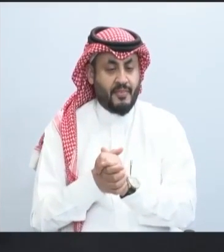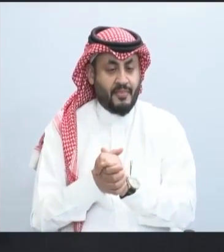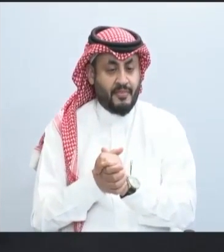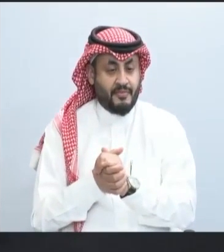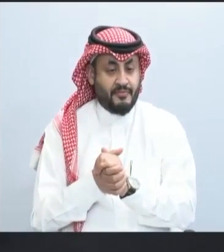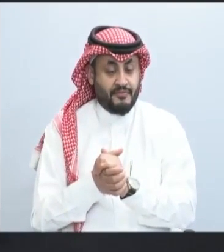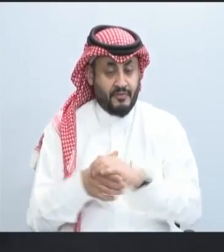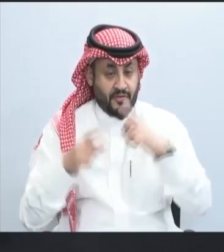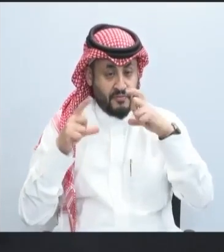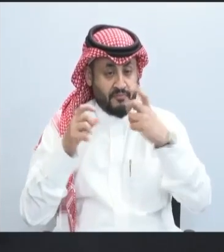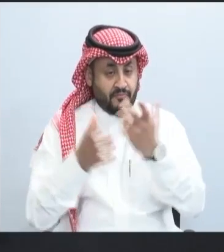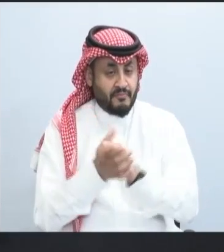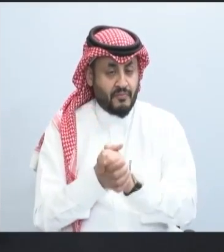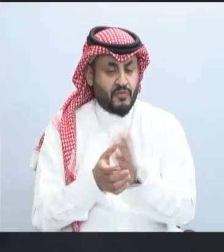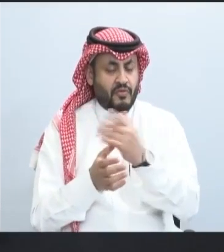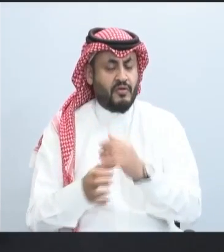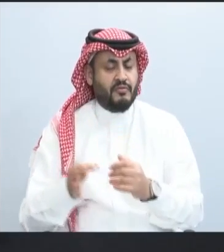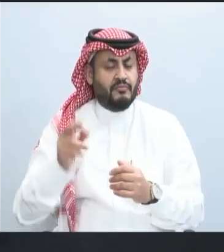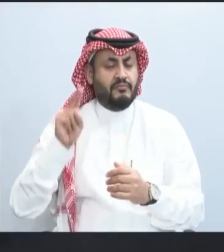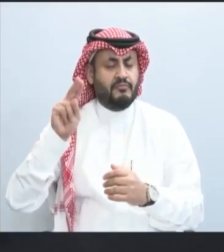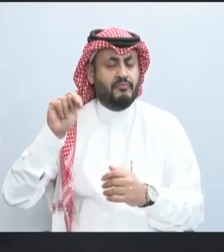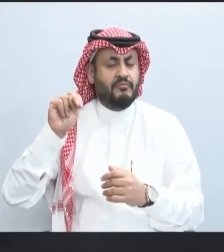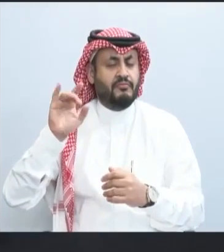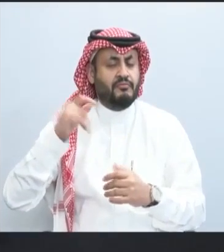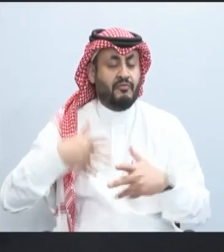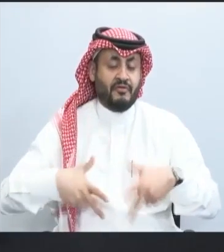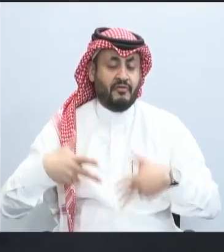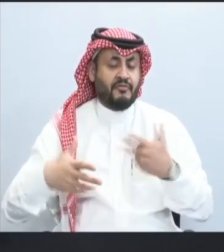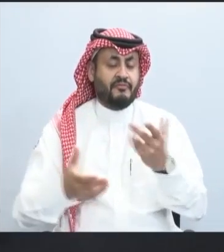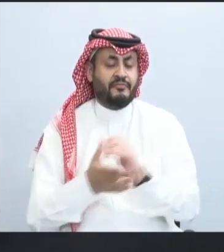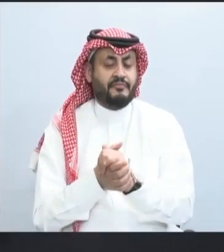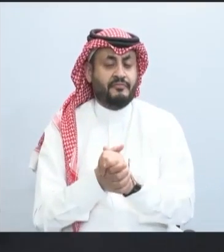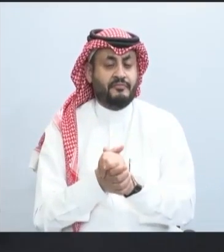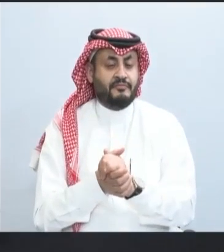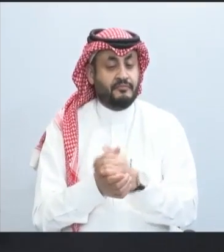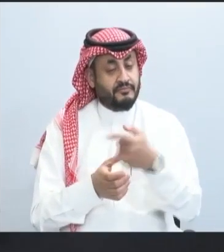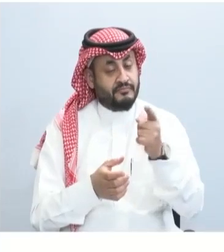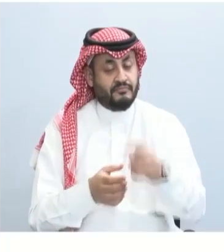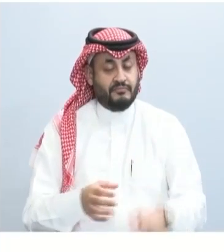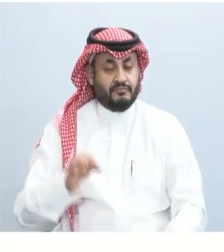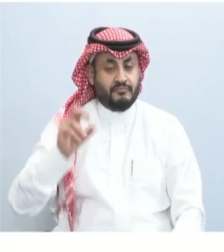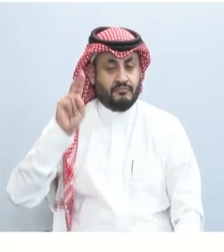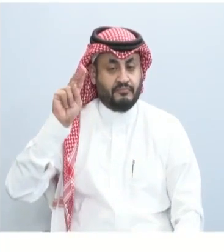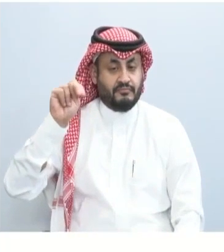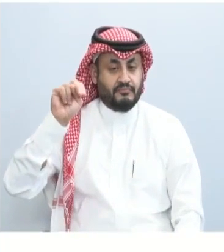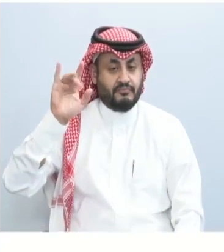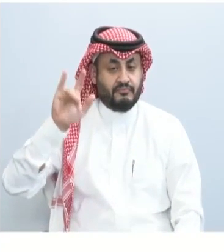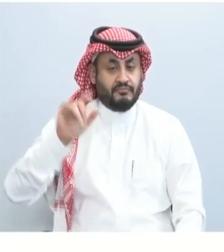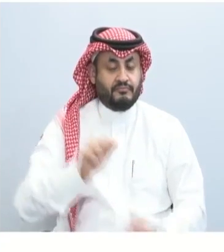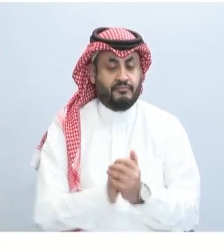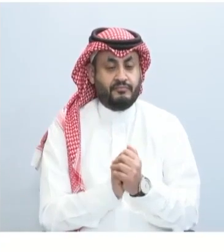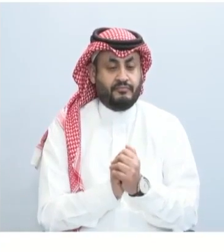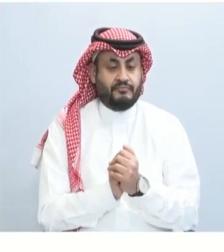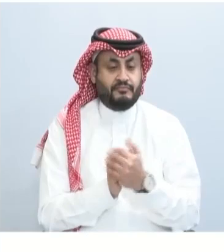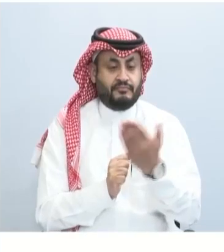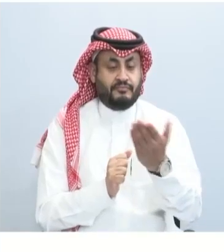it a photo, or you would call it, well, it's a funny story. It is indeed the word funny.